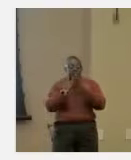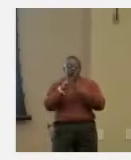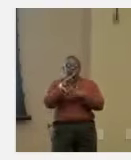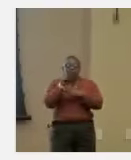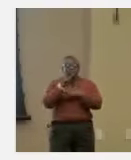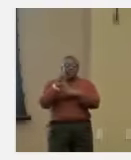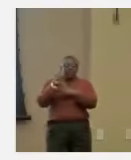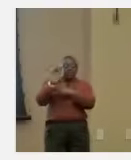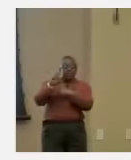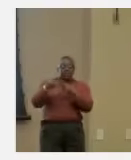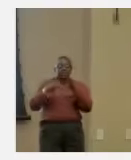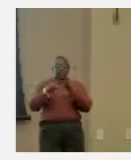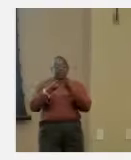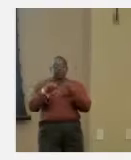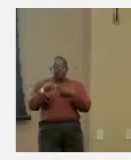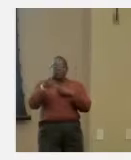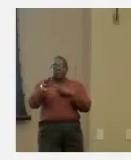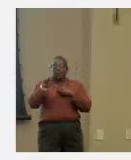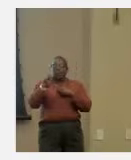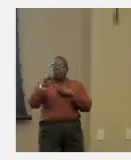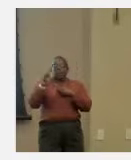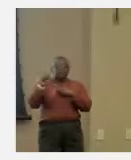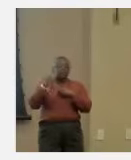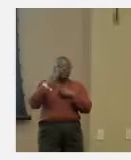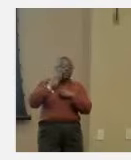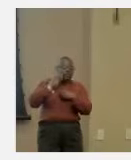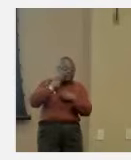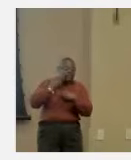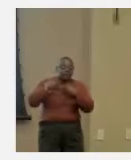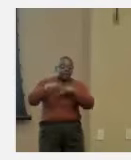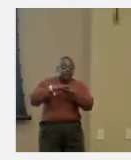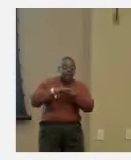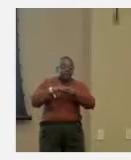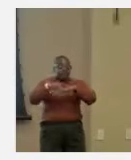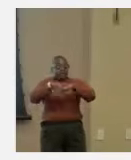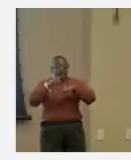zinc-based sunscreens that are going to cover the entire epidermis and dermis.